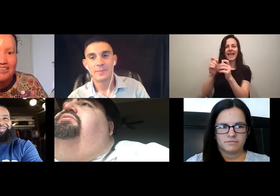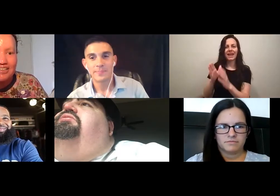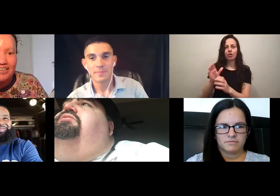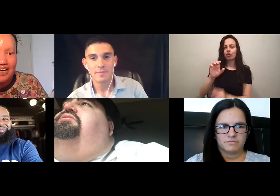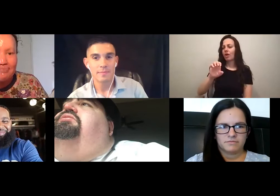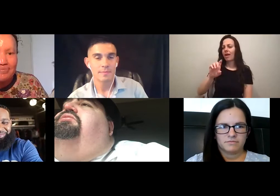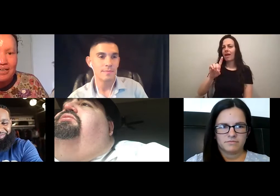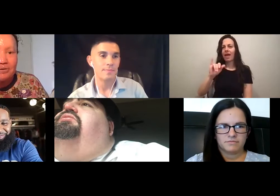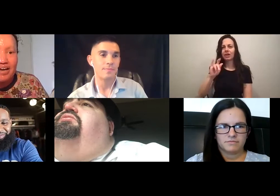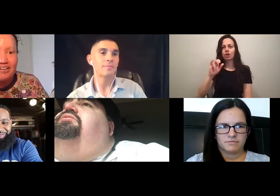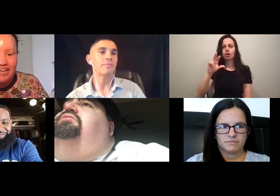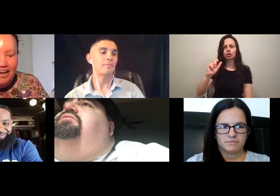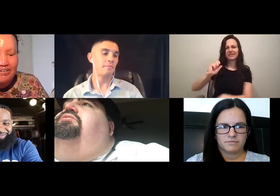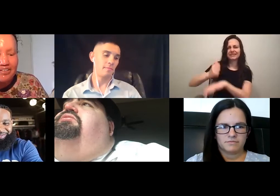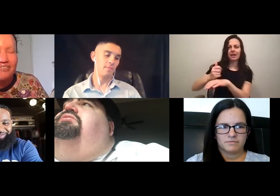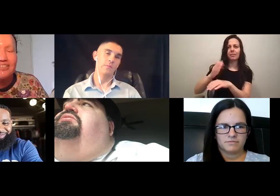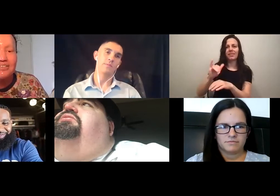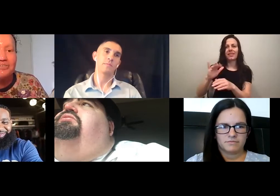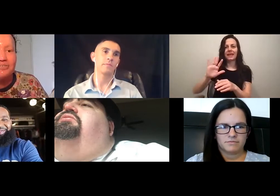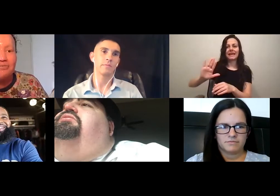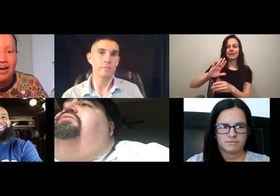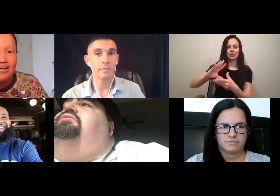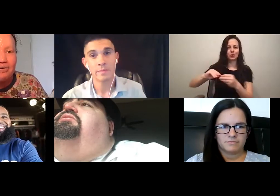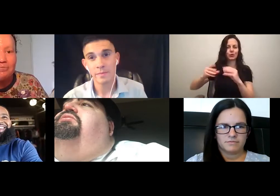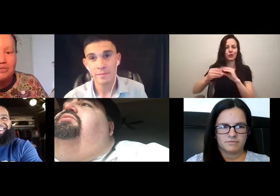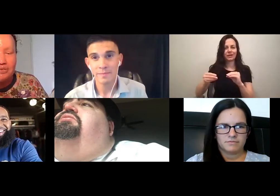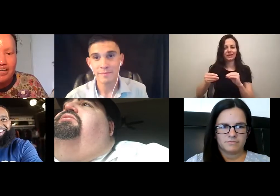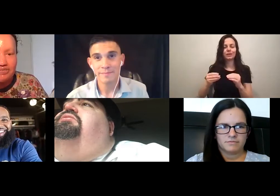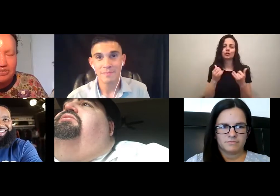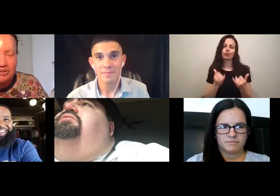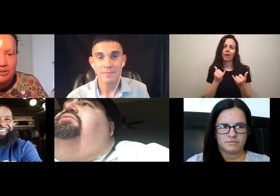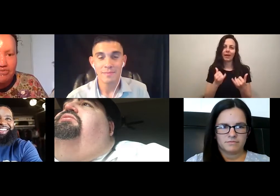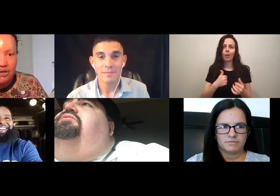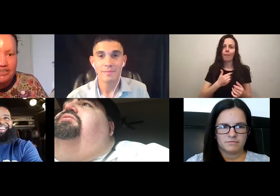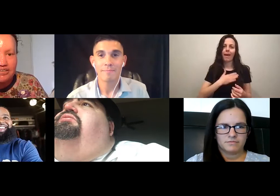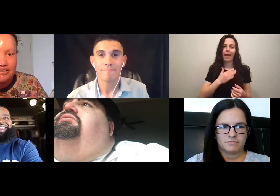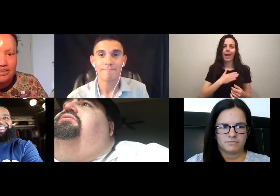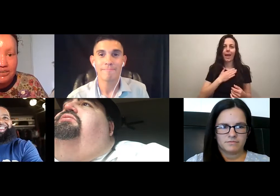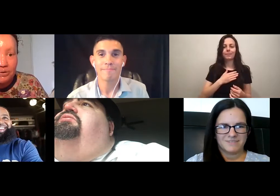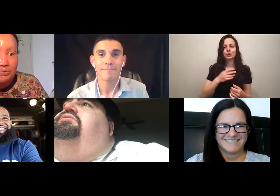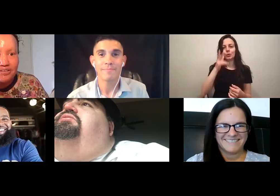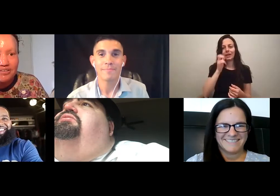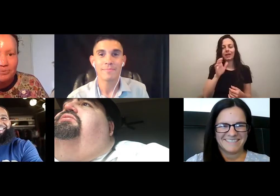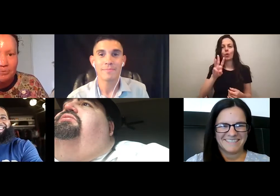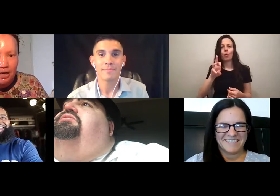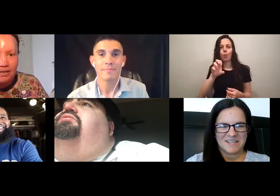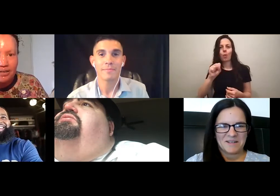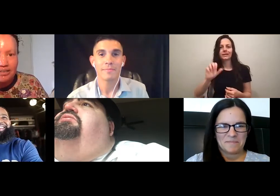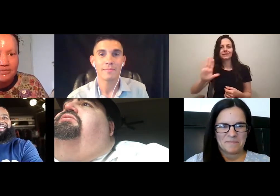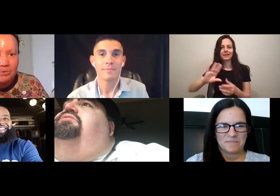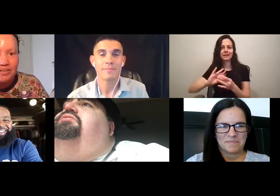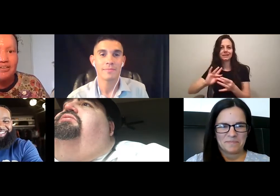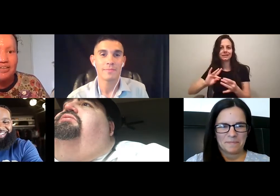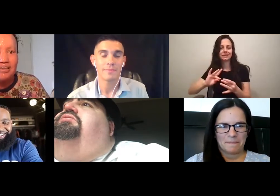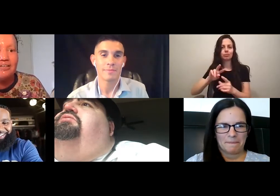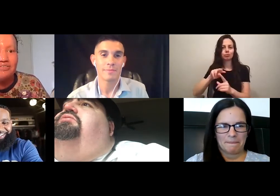had created that narrative. And so right now I'm so thankful to have Wes, in his own words, where he's more